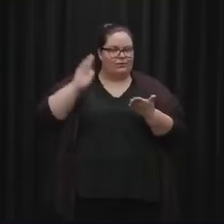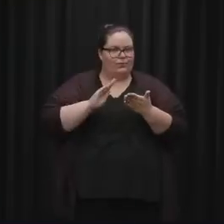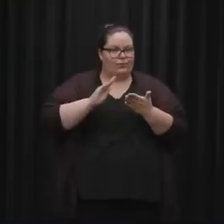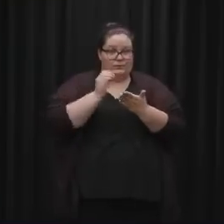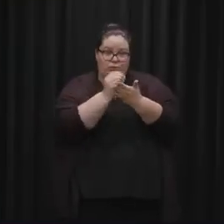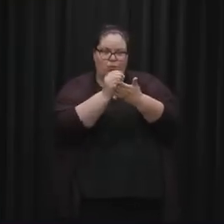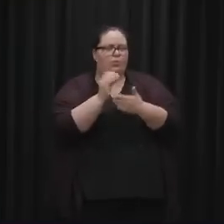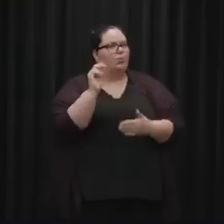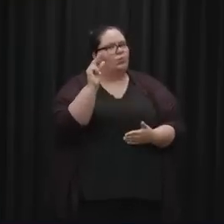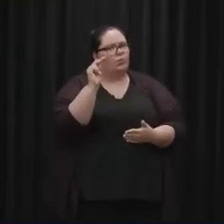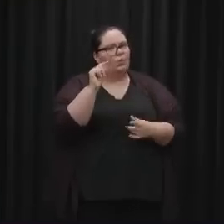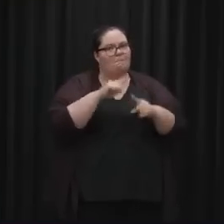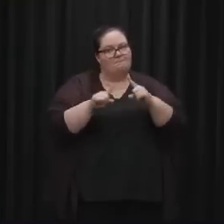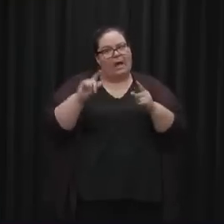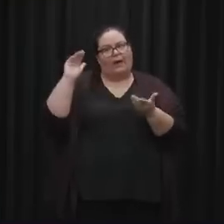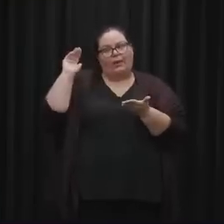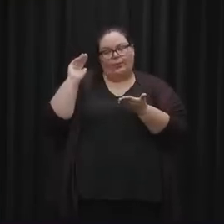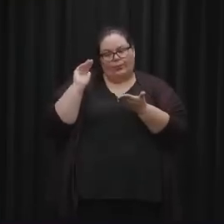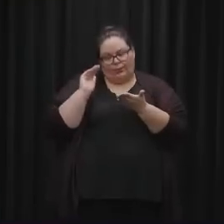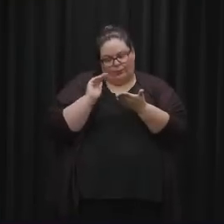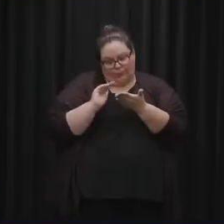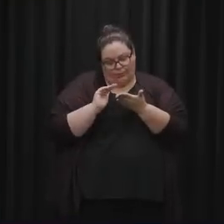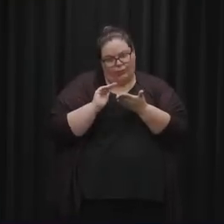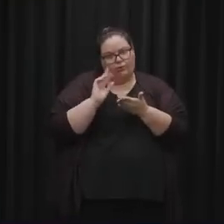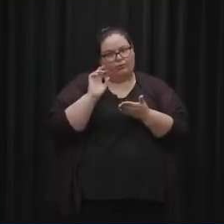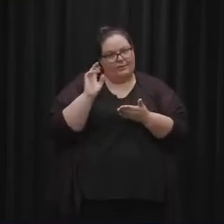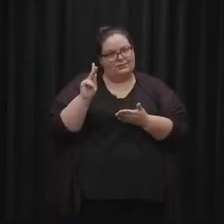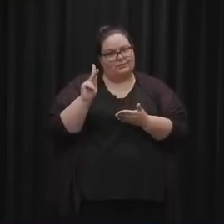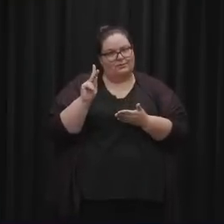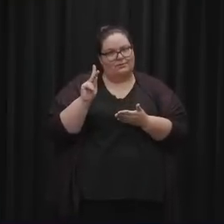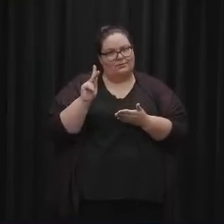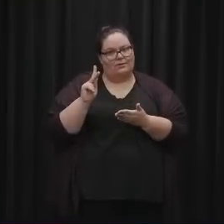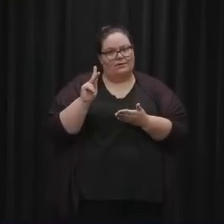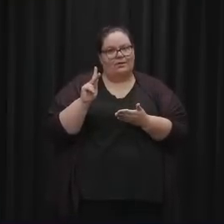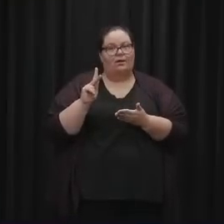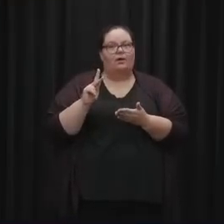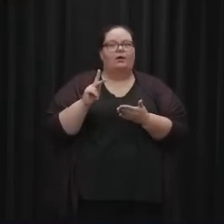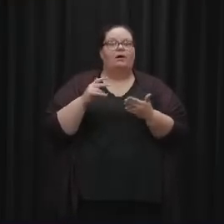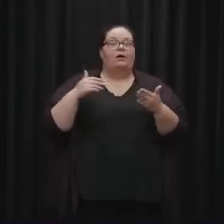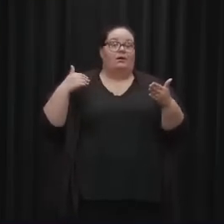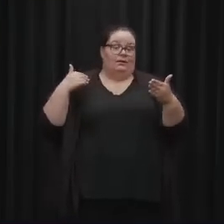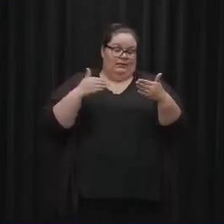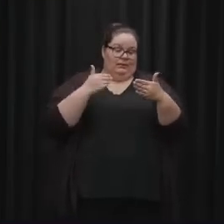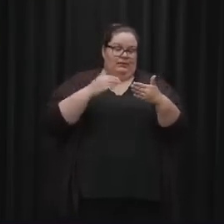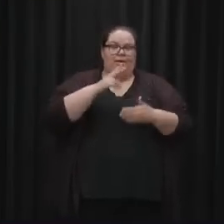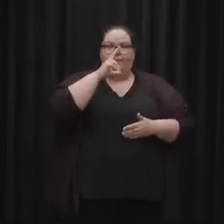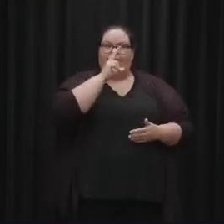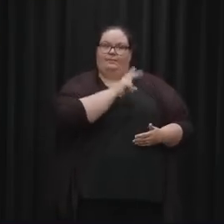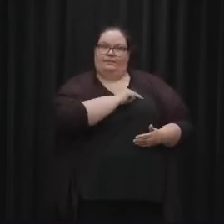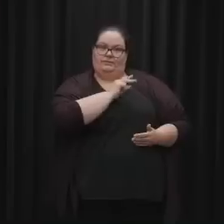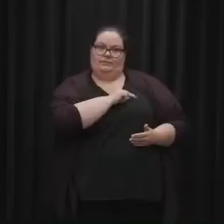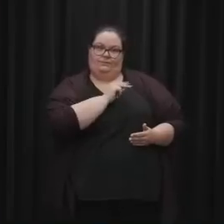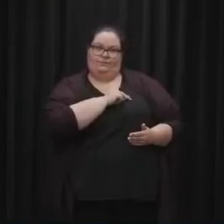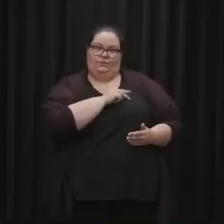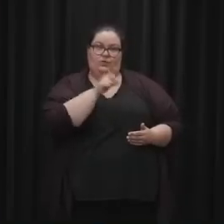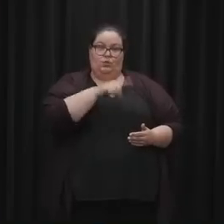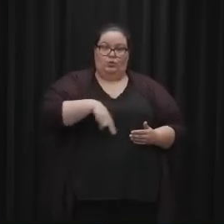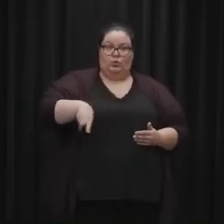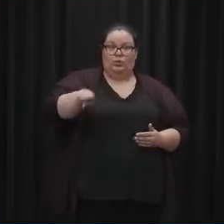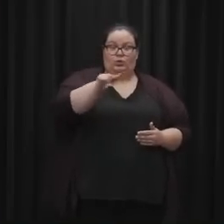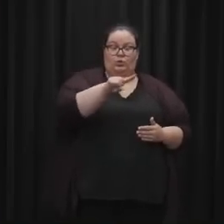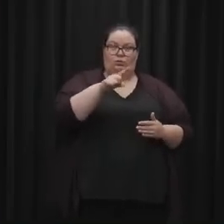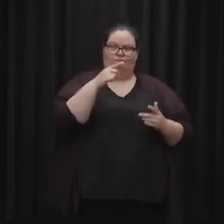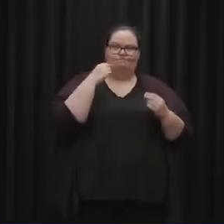be zero, but we want it to be as low as possible. Thanksgiving is approaching, and many of you are wondering how to celebrate this